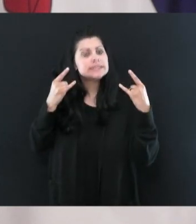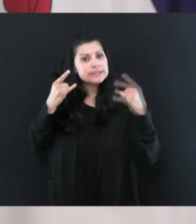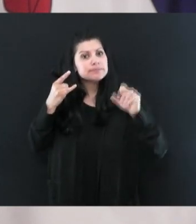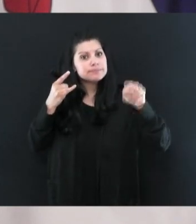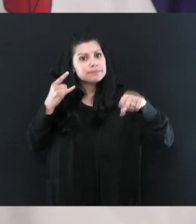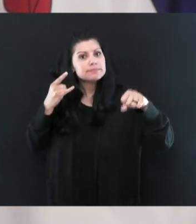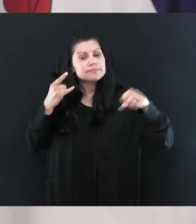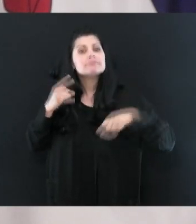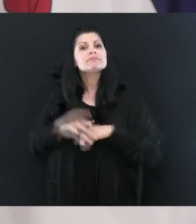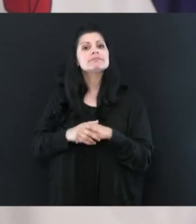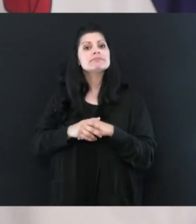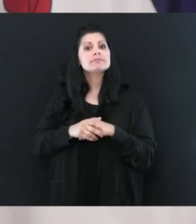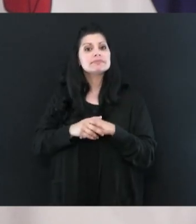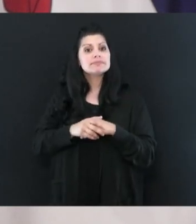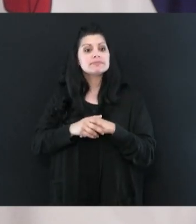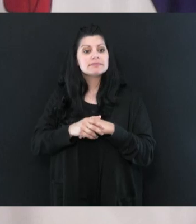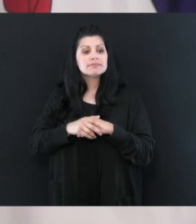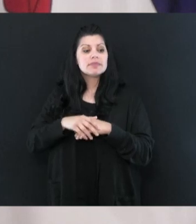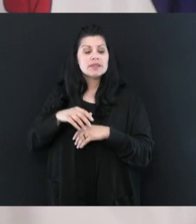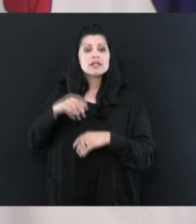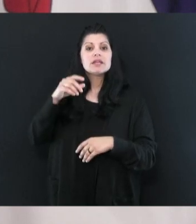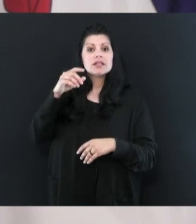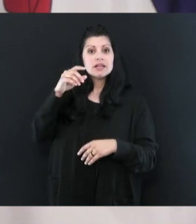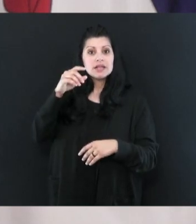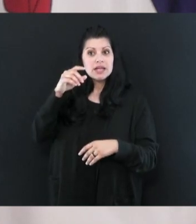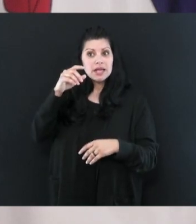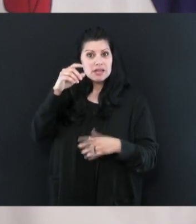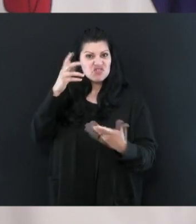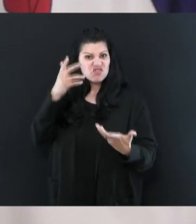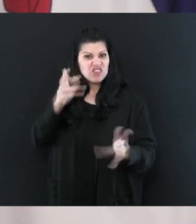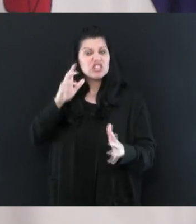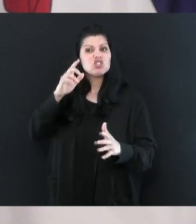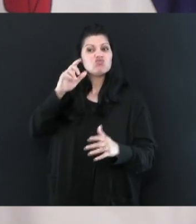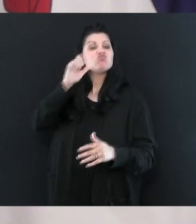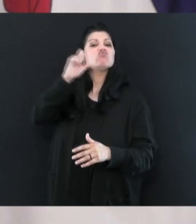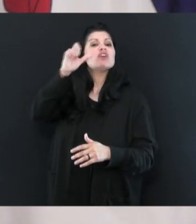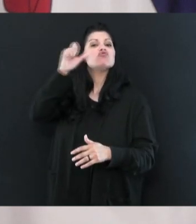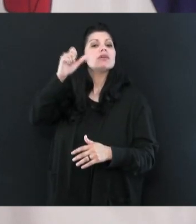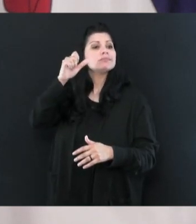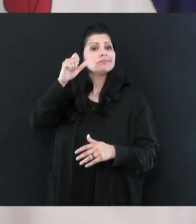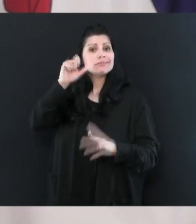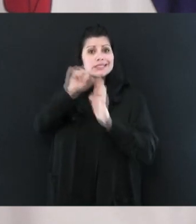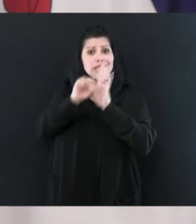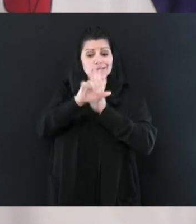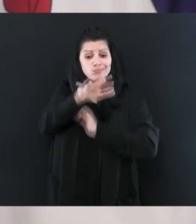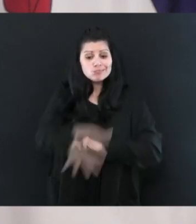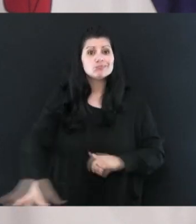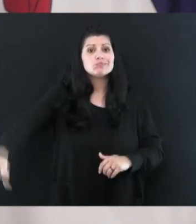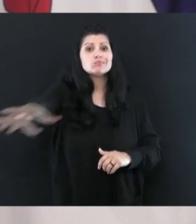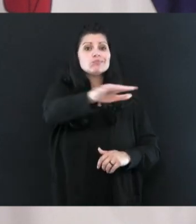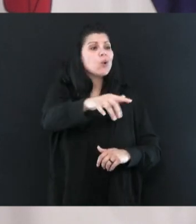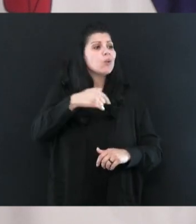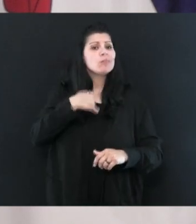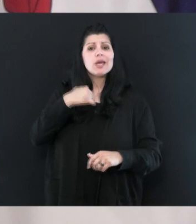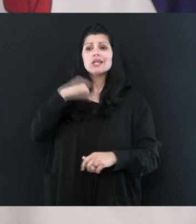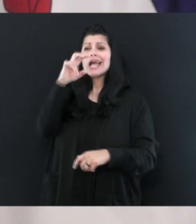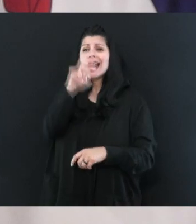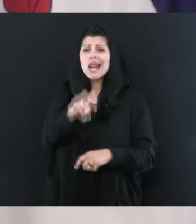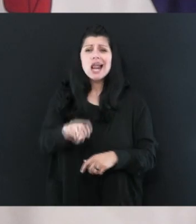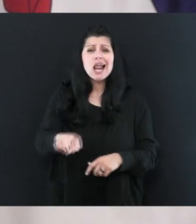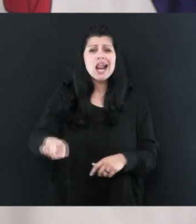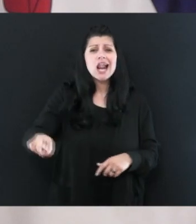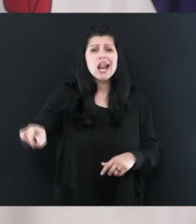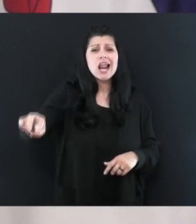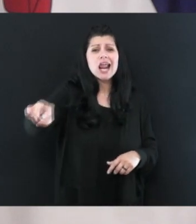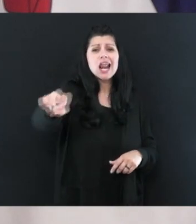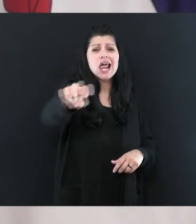as I go around the state, yesterday I spoke at a couple of different places, and